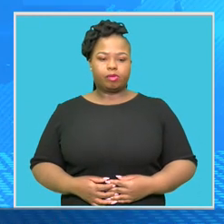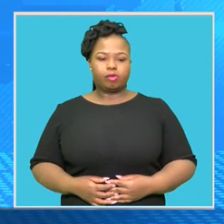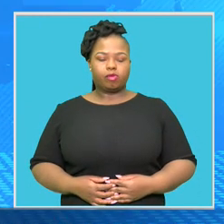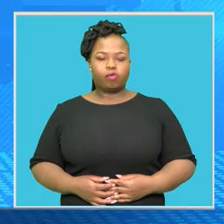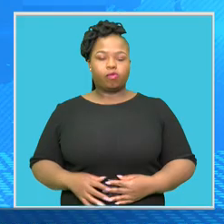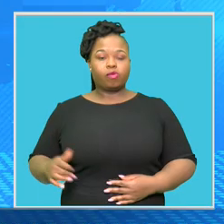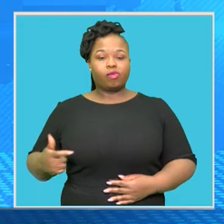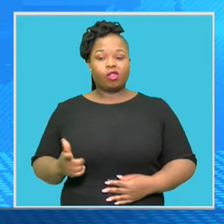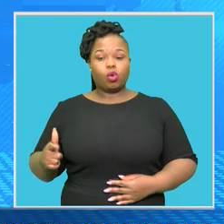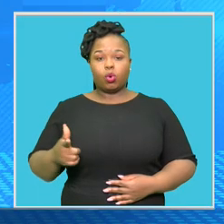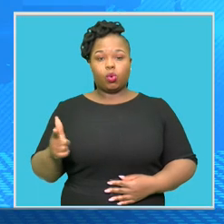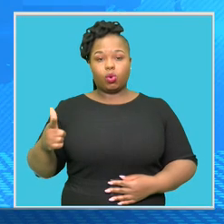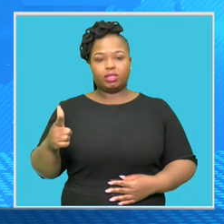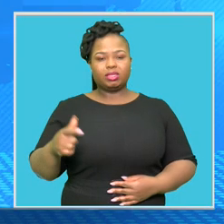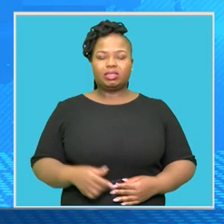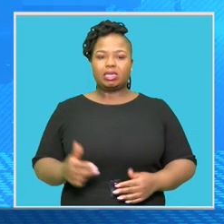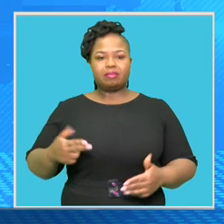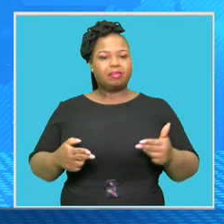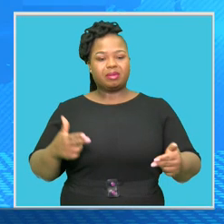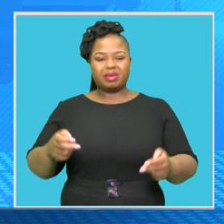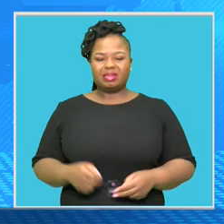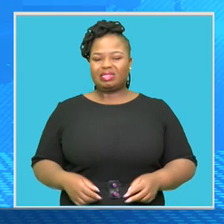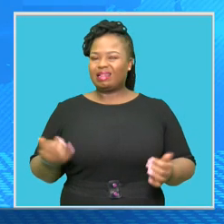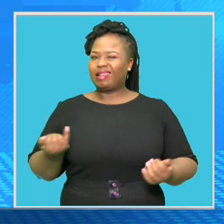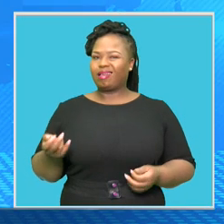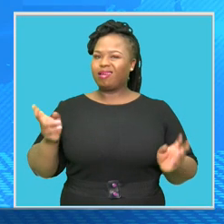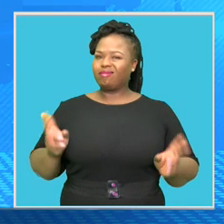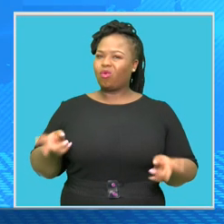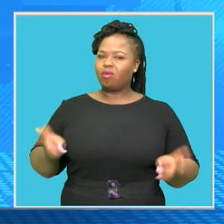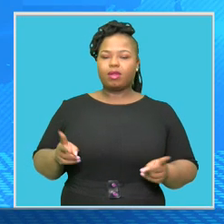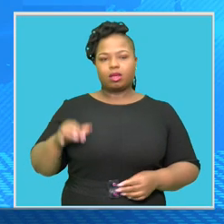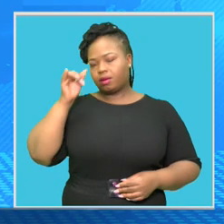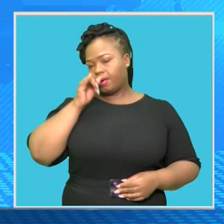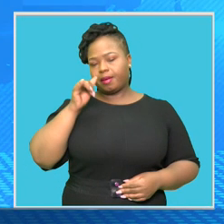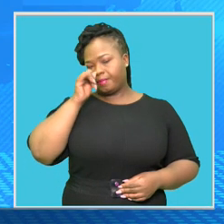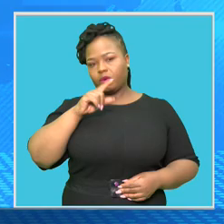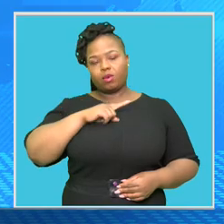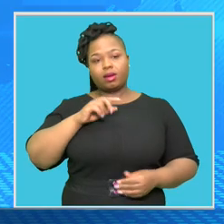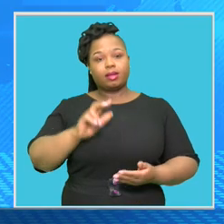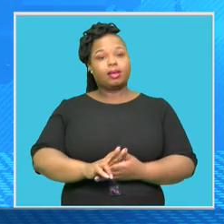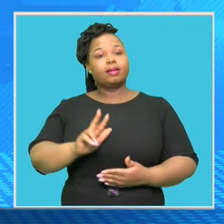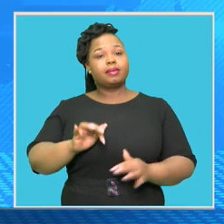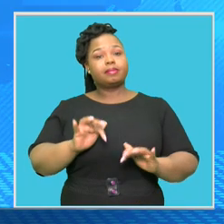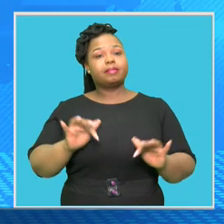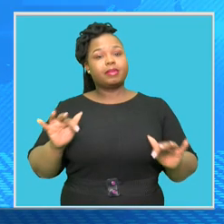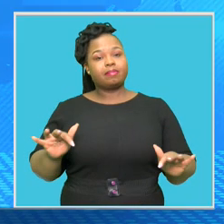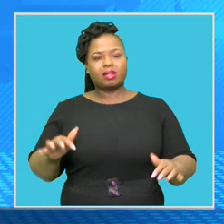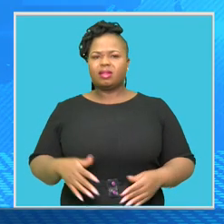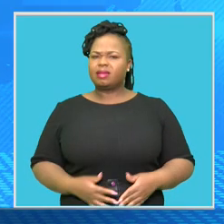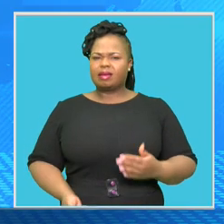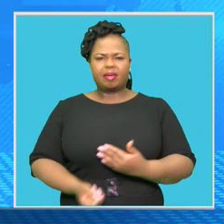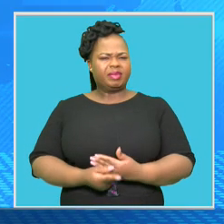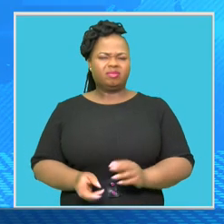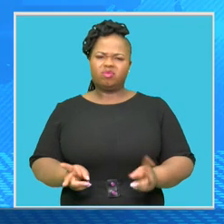Talisikisiki mass shooting and killings must not be treated as a normal crime incident The unnatural death of 18 people in a mass shooting is not